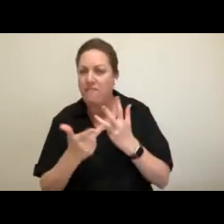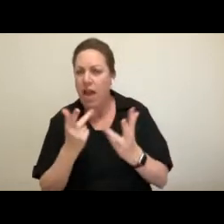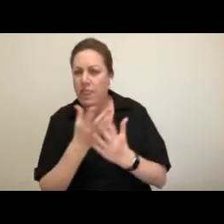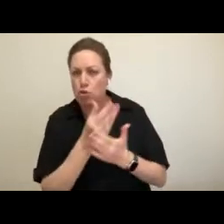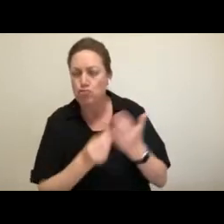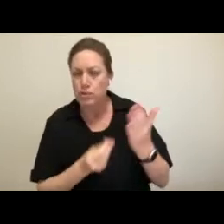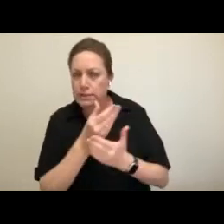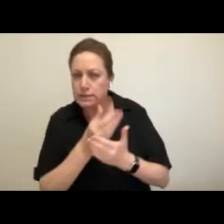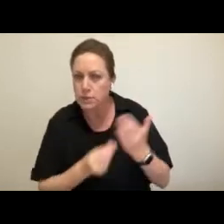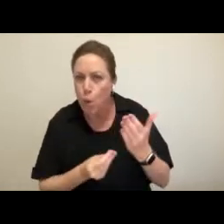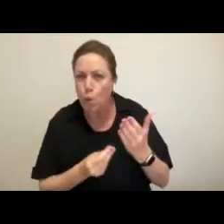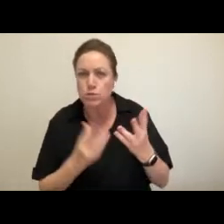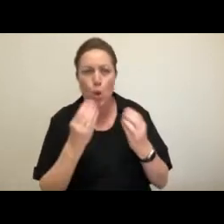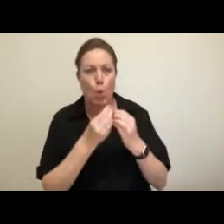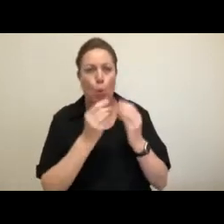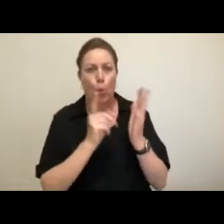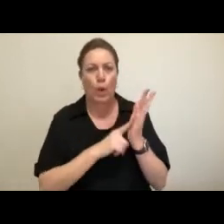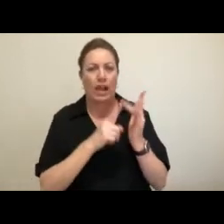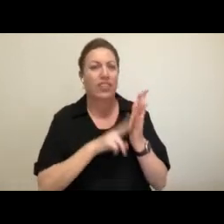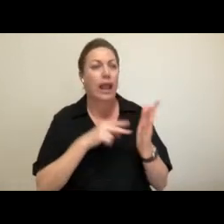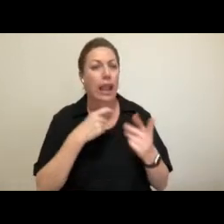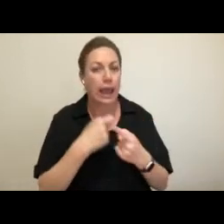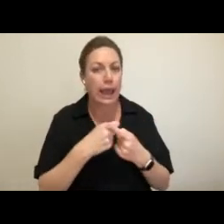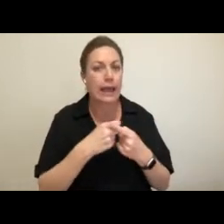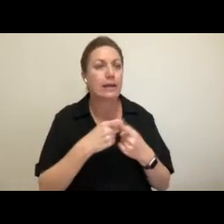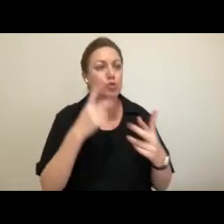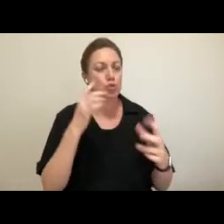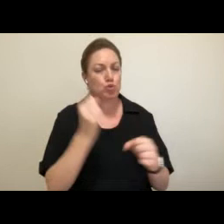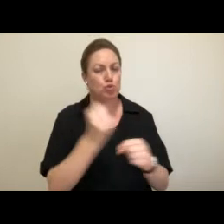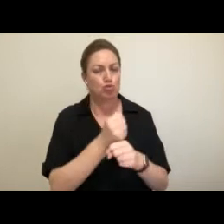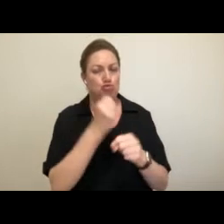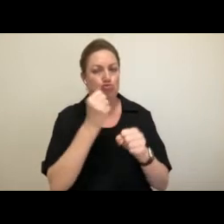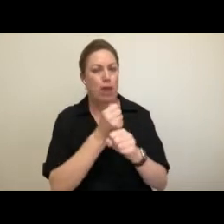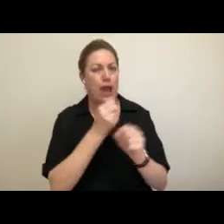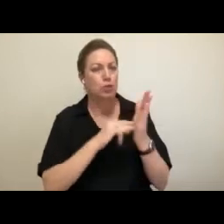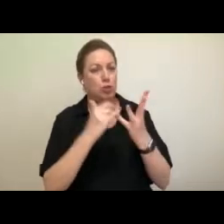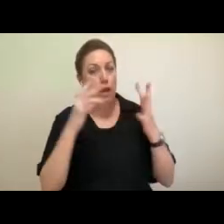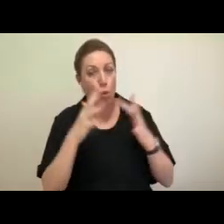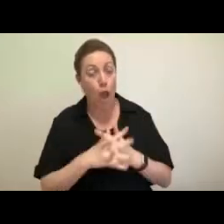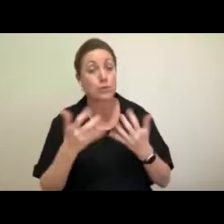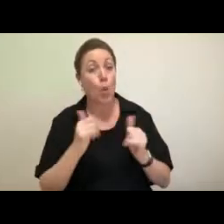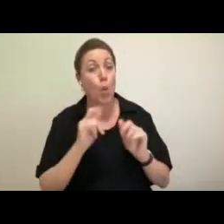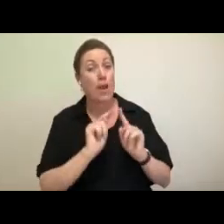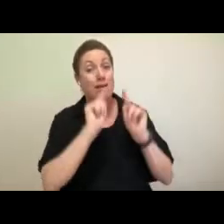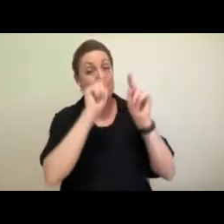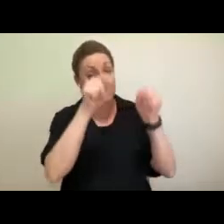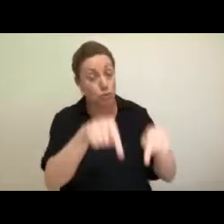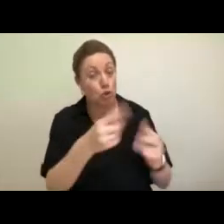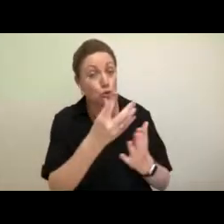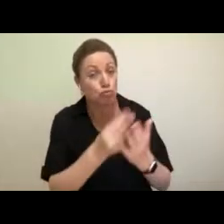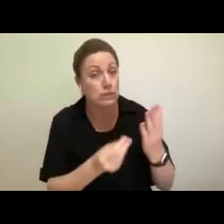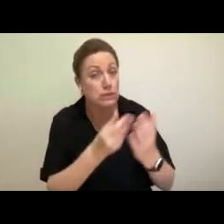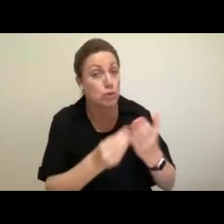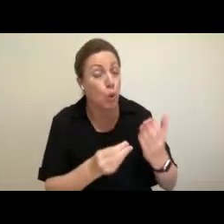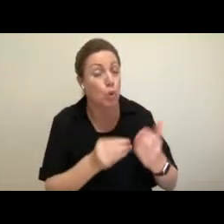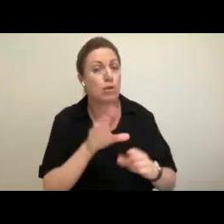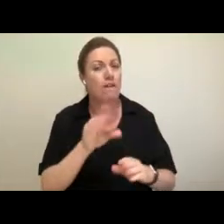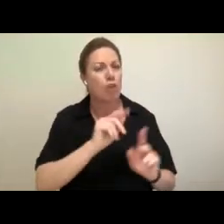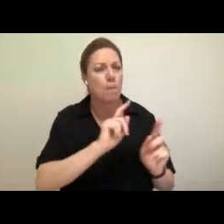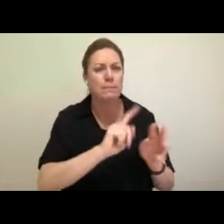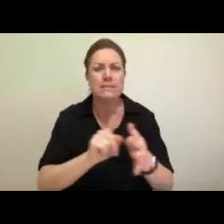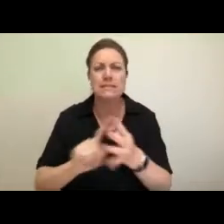New South Wales resources, but there's a lot of external resources from different councils and organisations around the